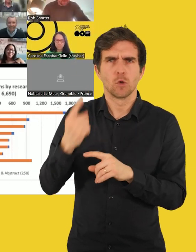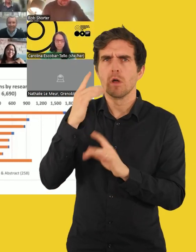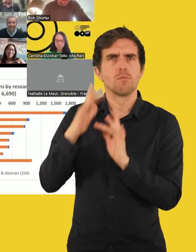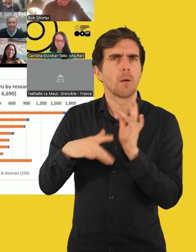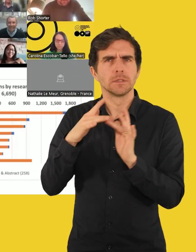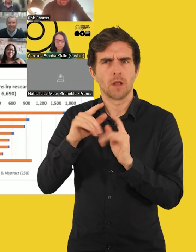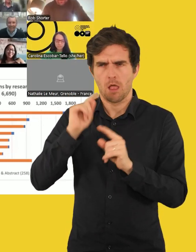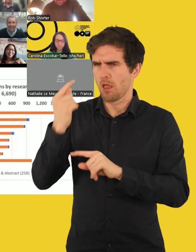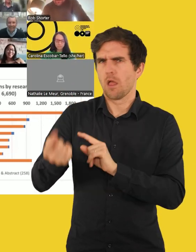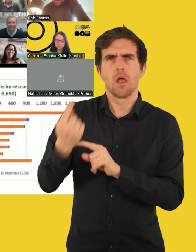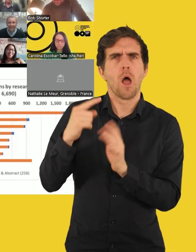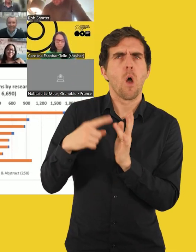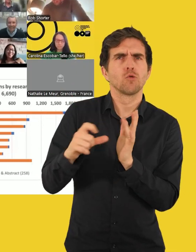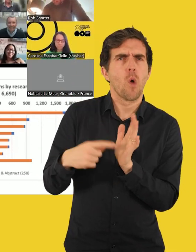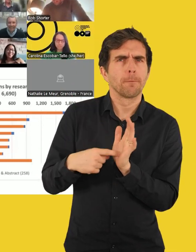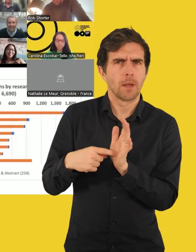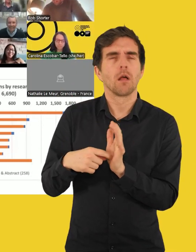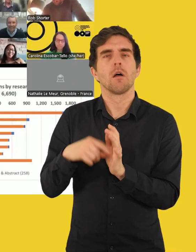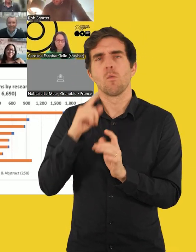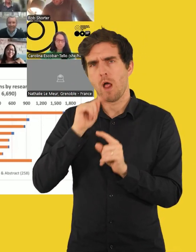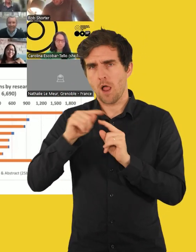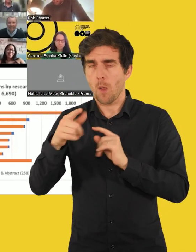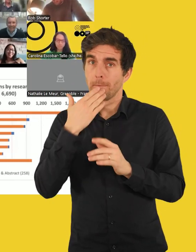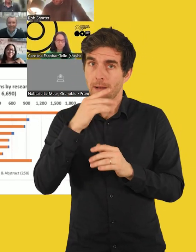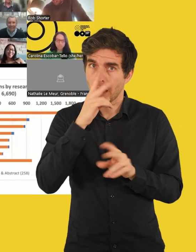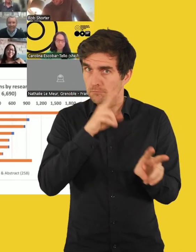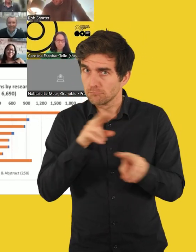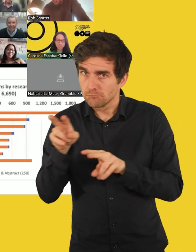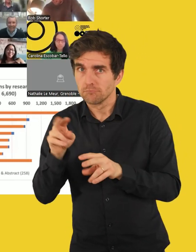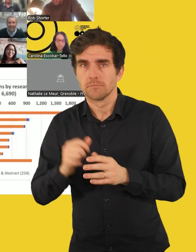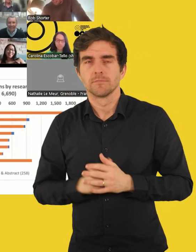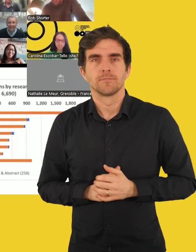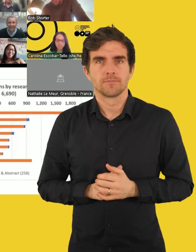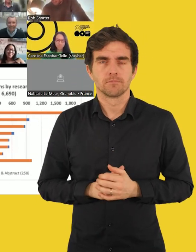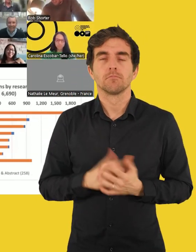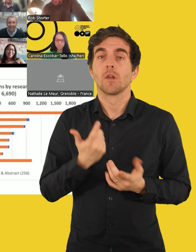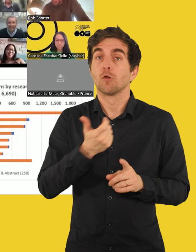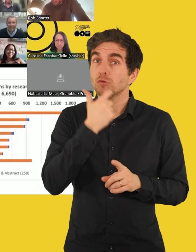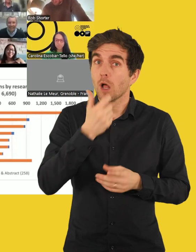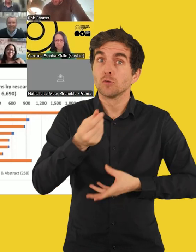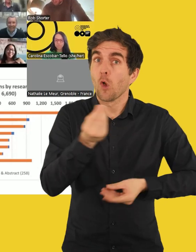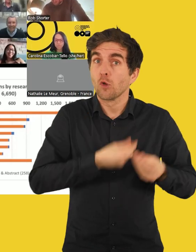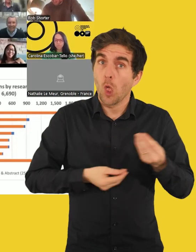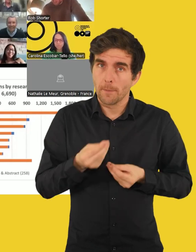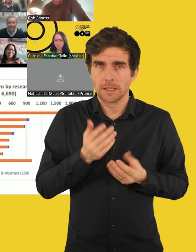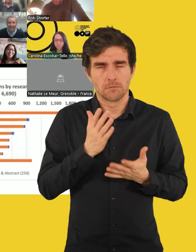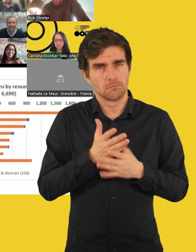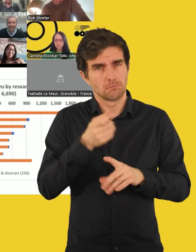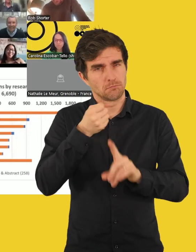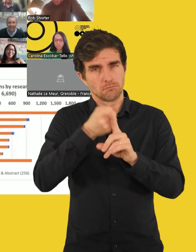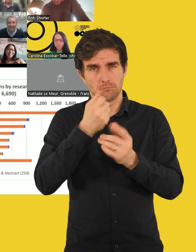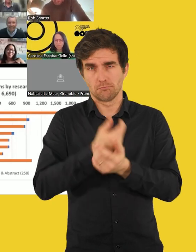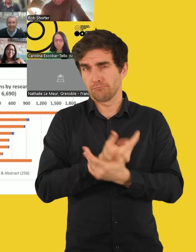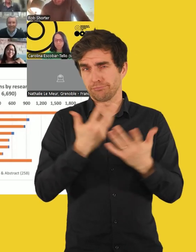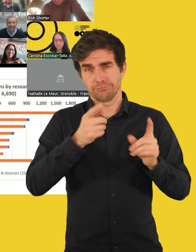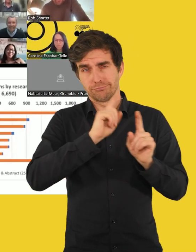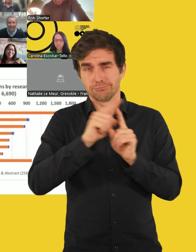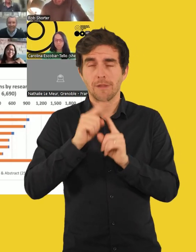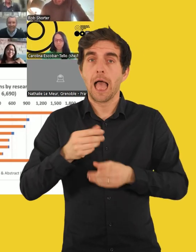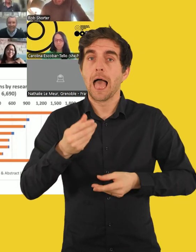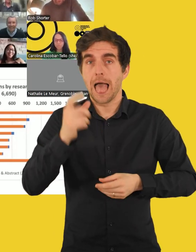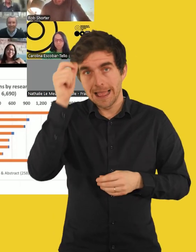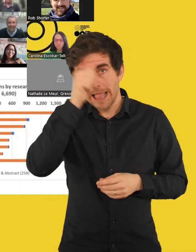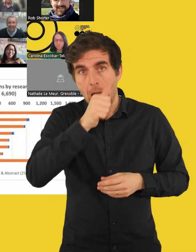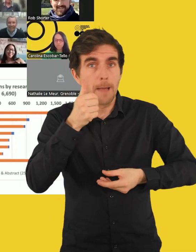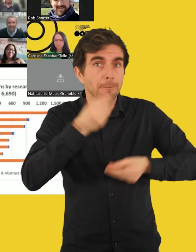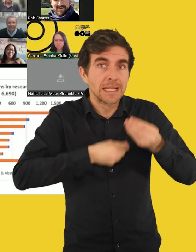first webinar you could see recently in October, and there's another one coming up soon. So please do check in. We're also seeing that Doughnut Economics is touching many,